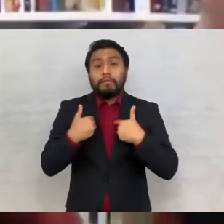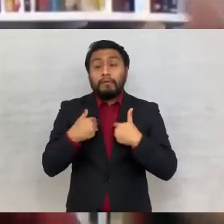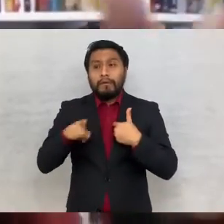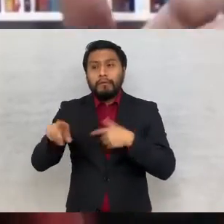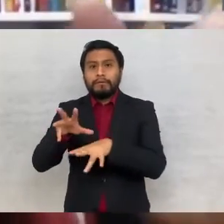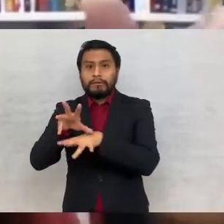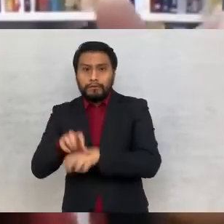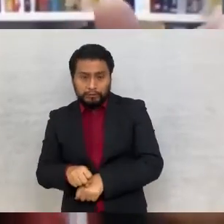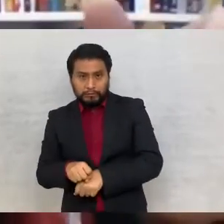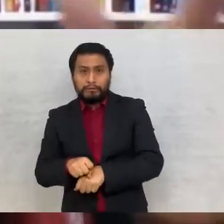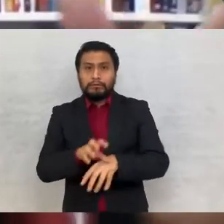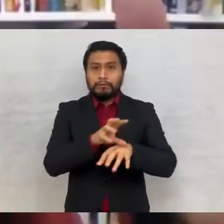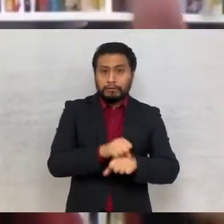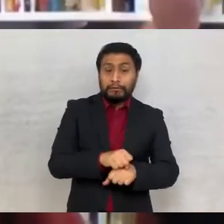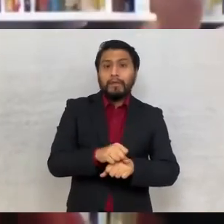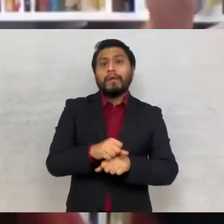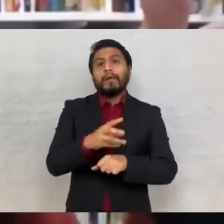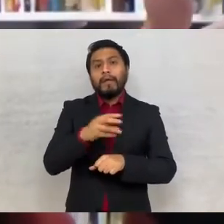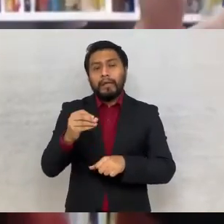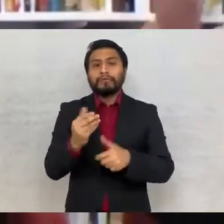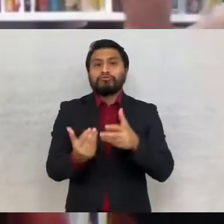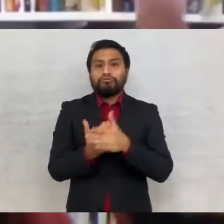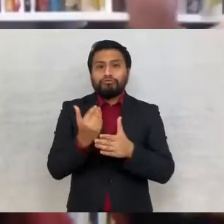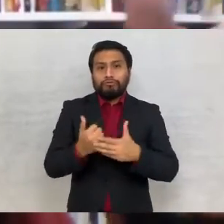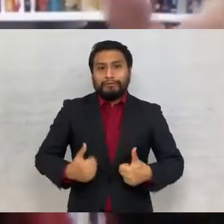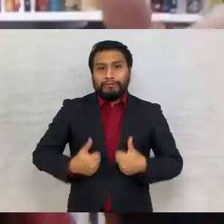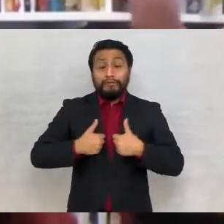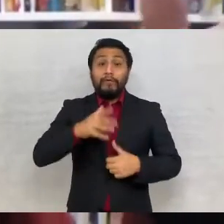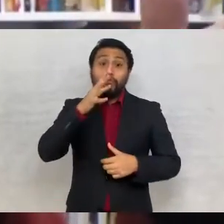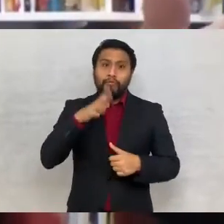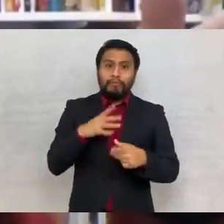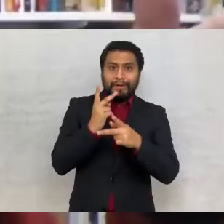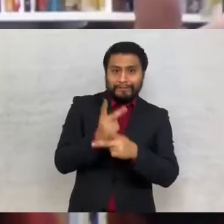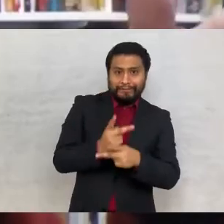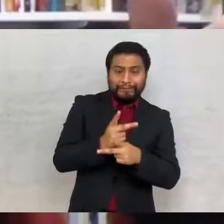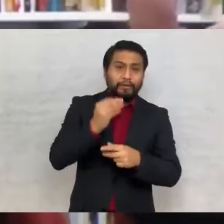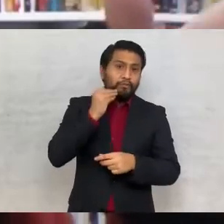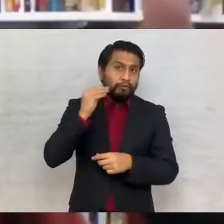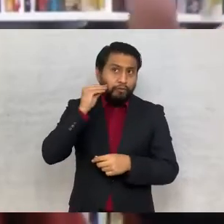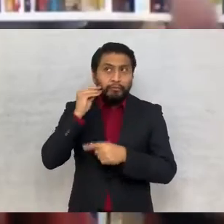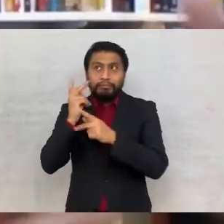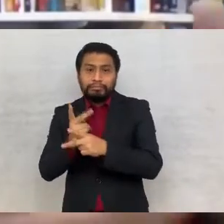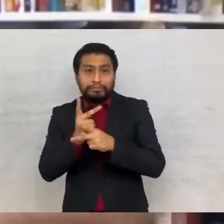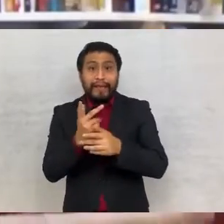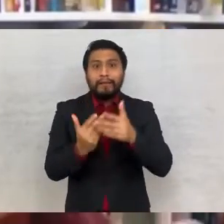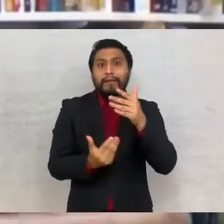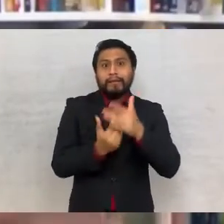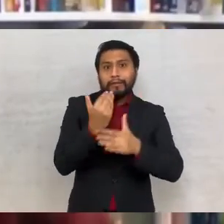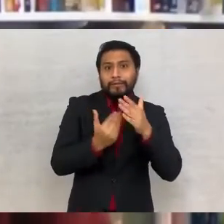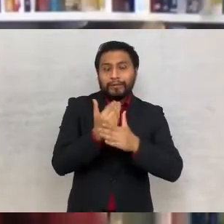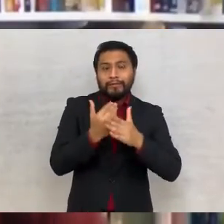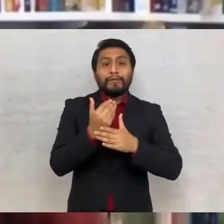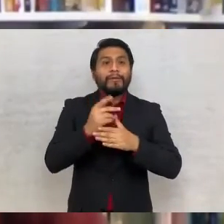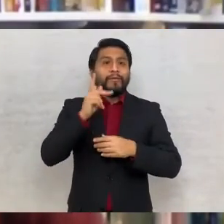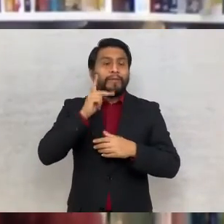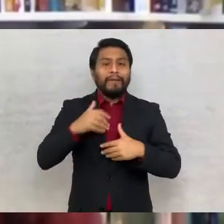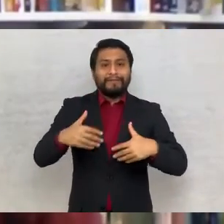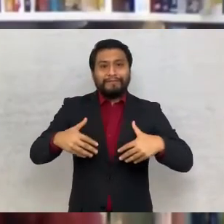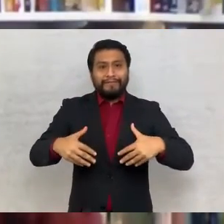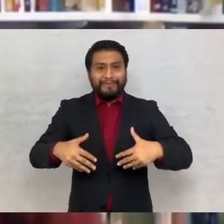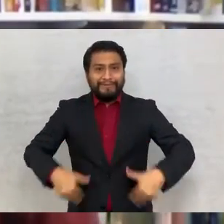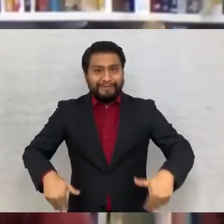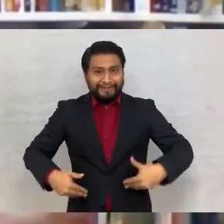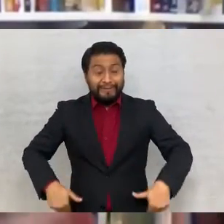faculty functioned until 1980, because those de facto governments guaranteed control of morality that had run amok in modern